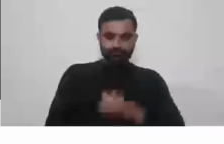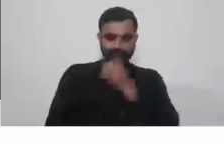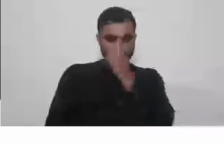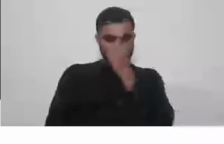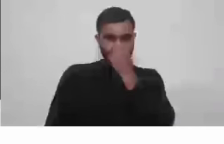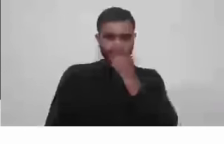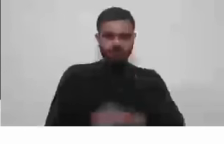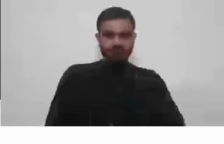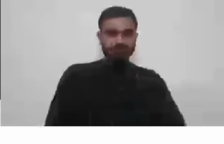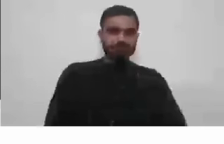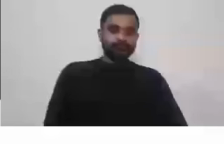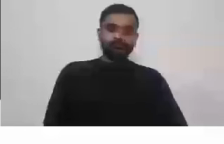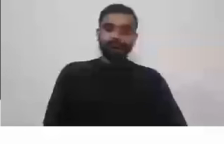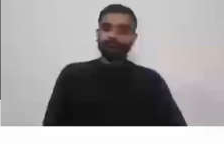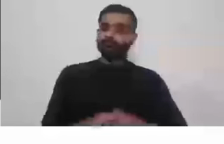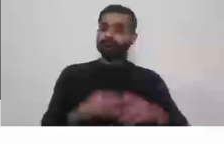Uh,